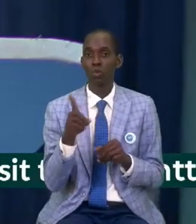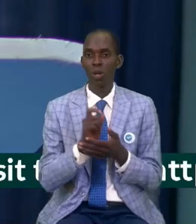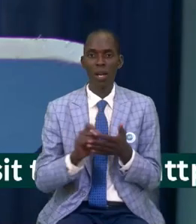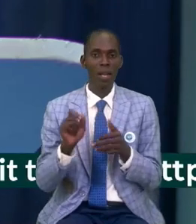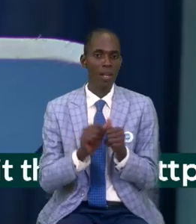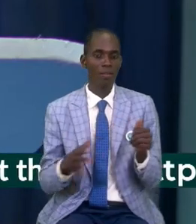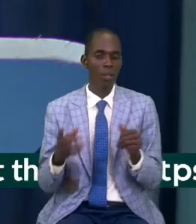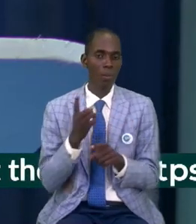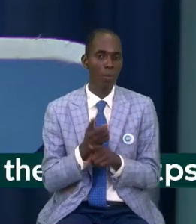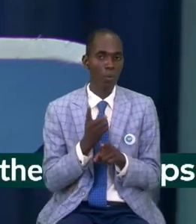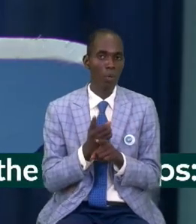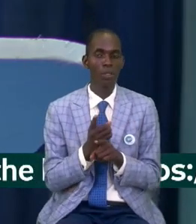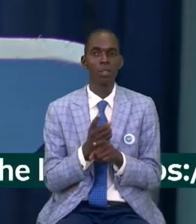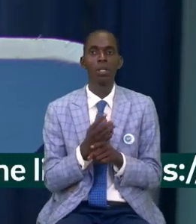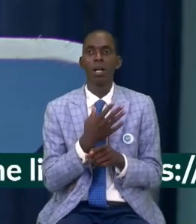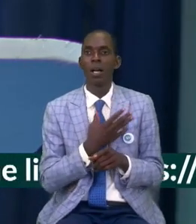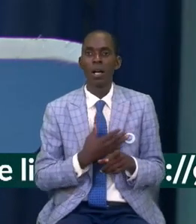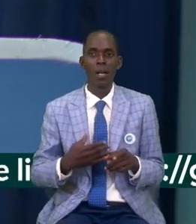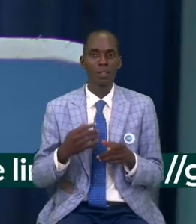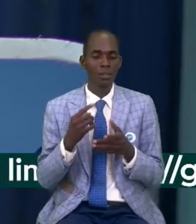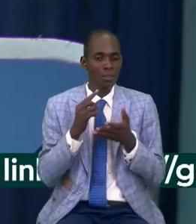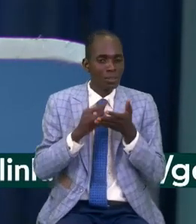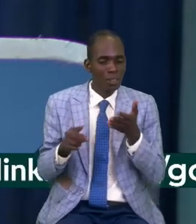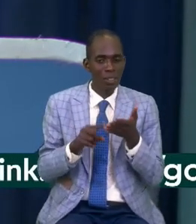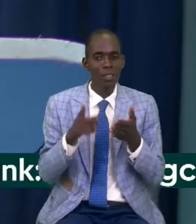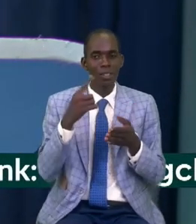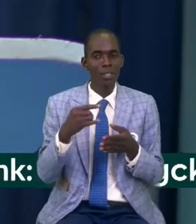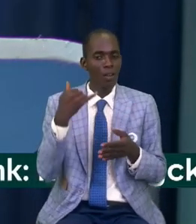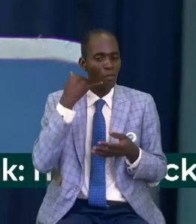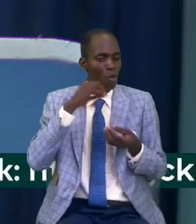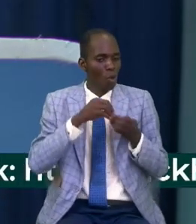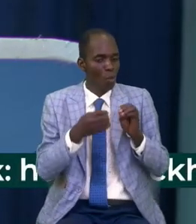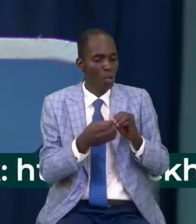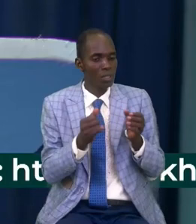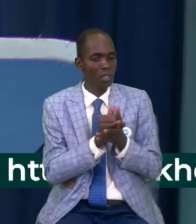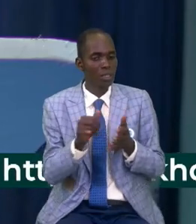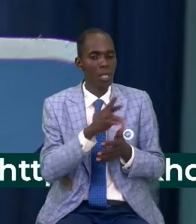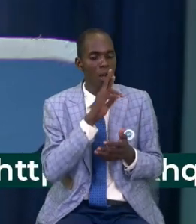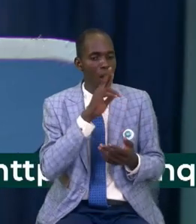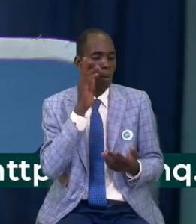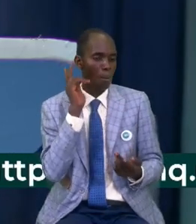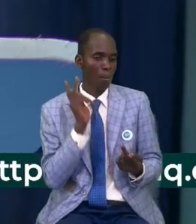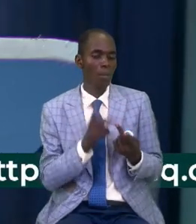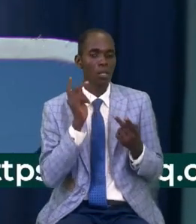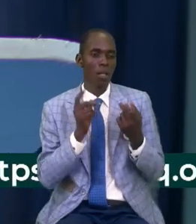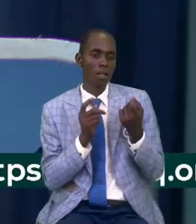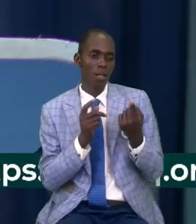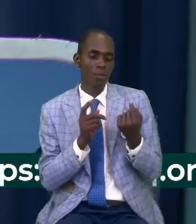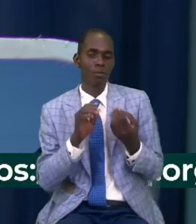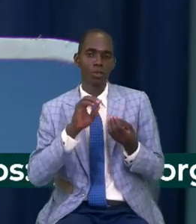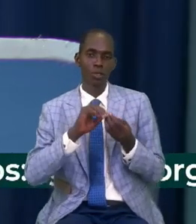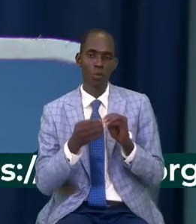that they have 11 digits. And once you are